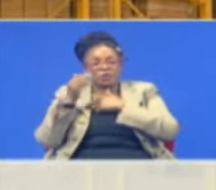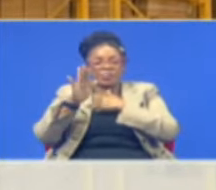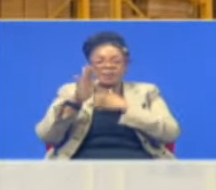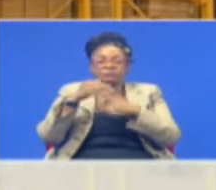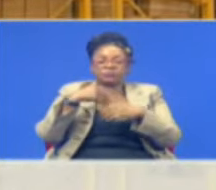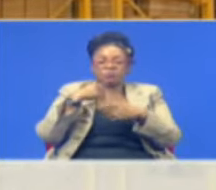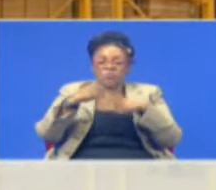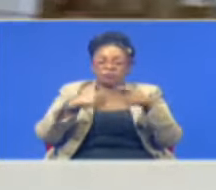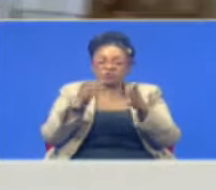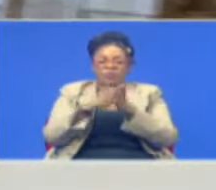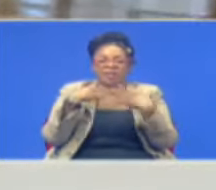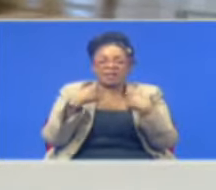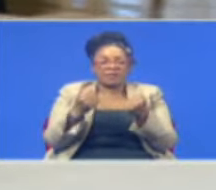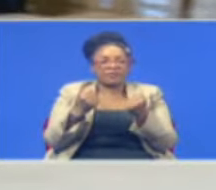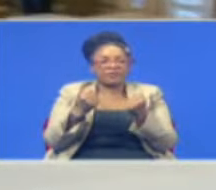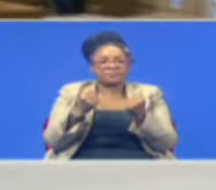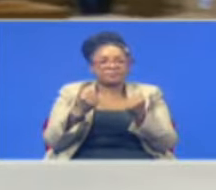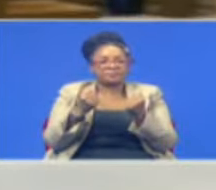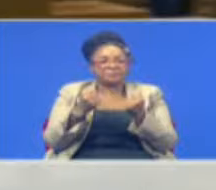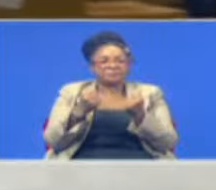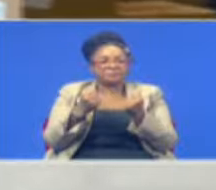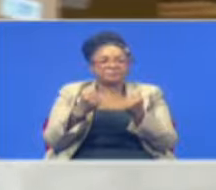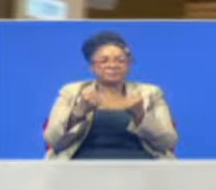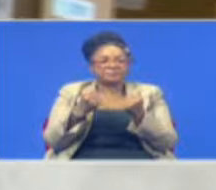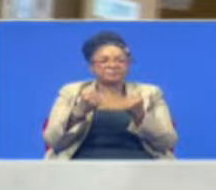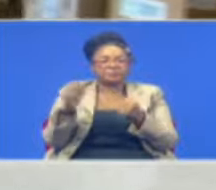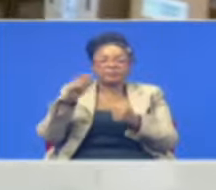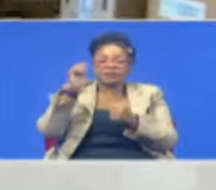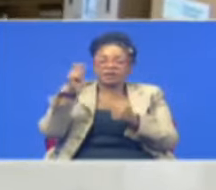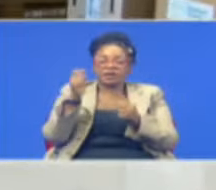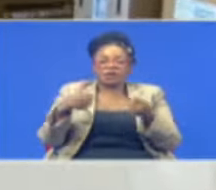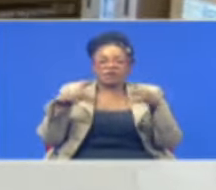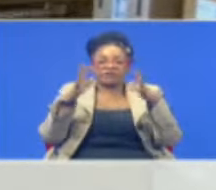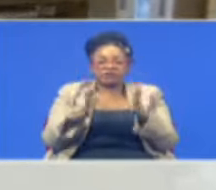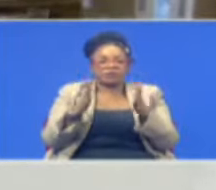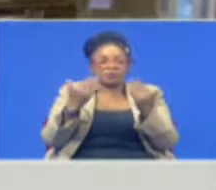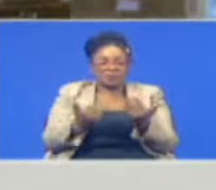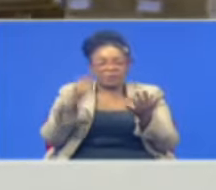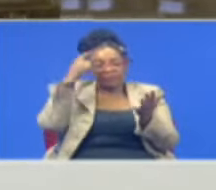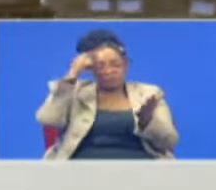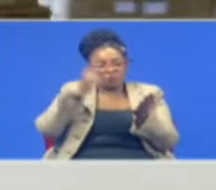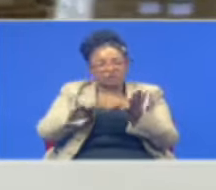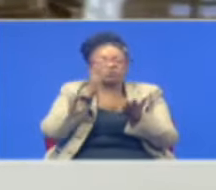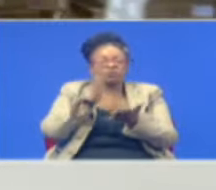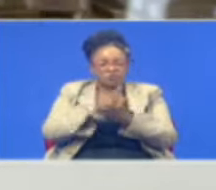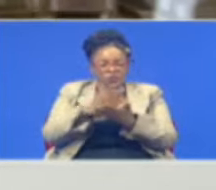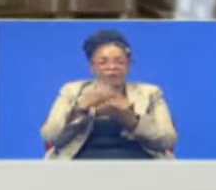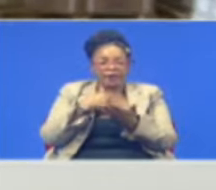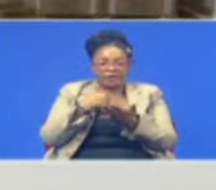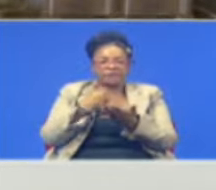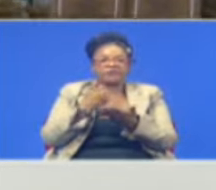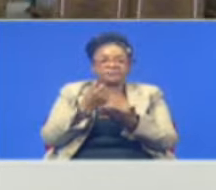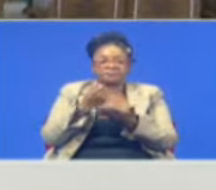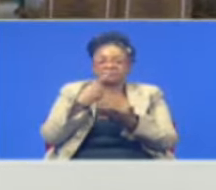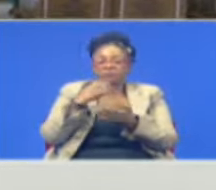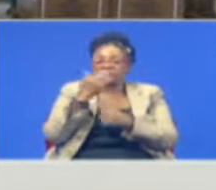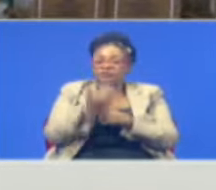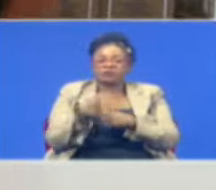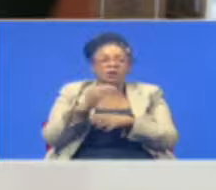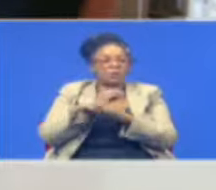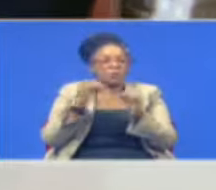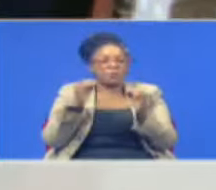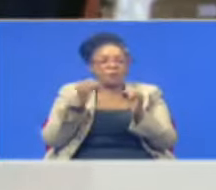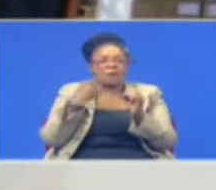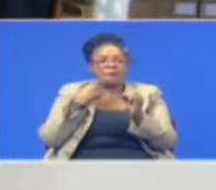health and livelihoods. Kenya officials have acknowledged a shortage of the same drug for children and says that this will